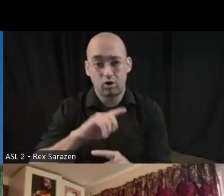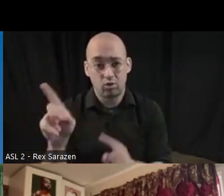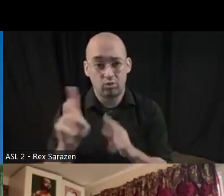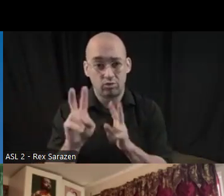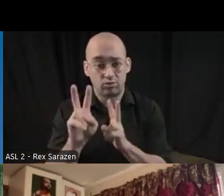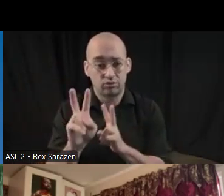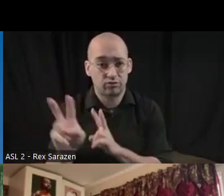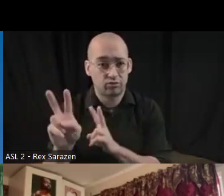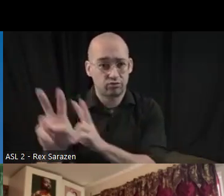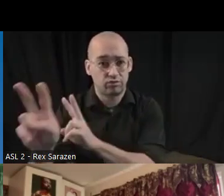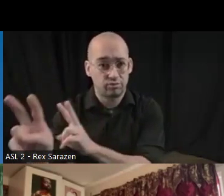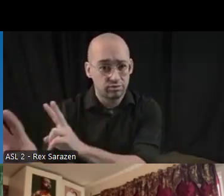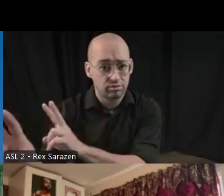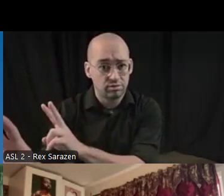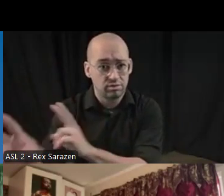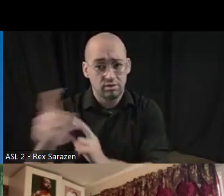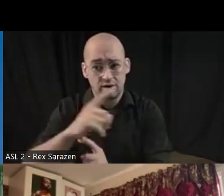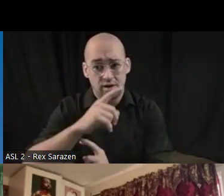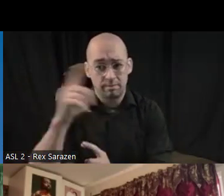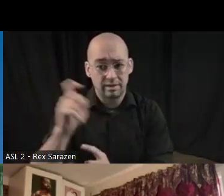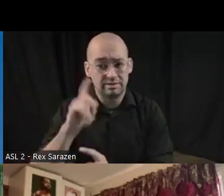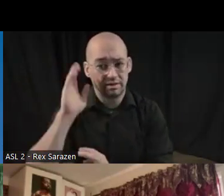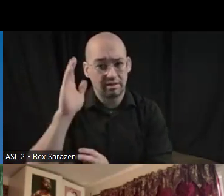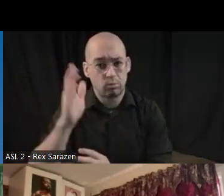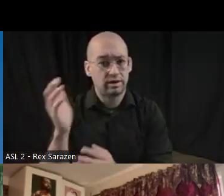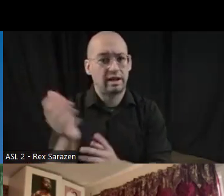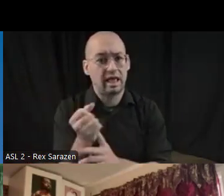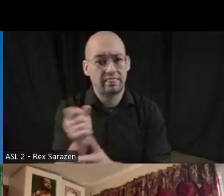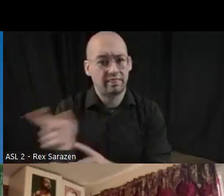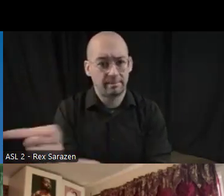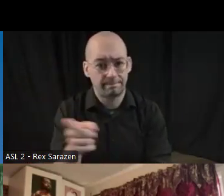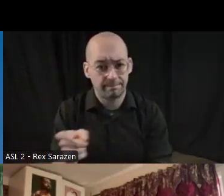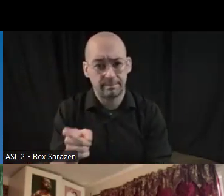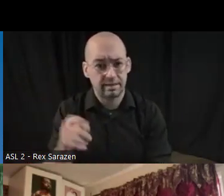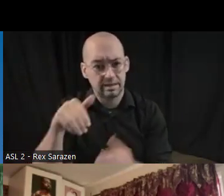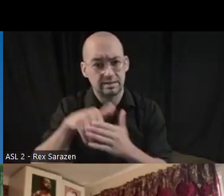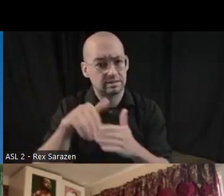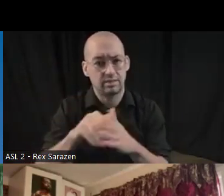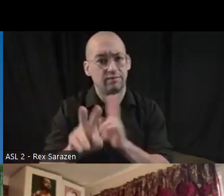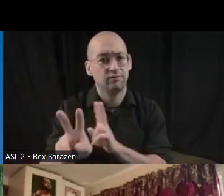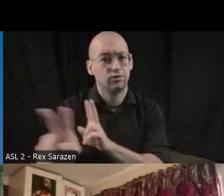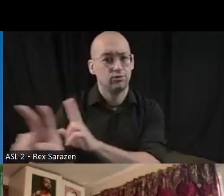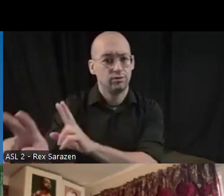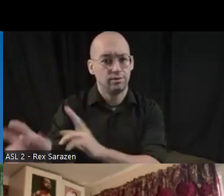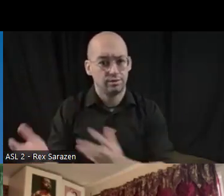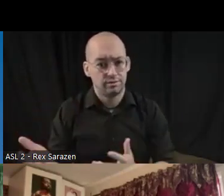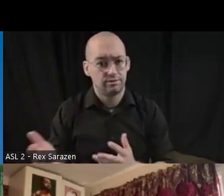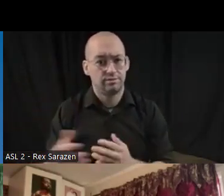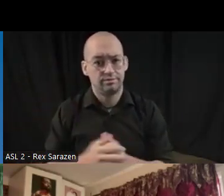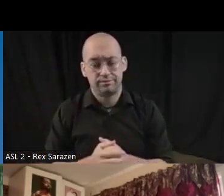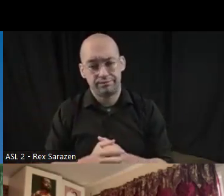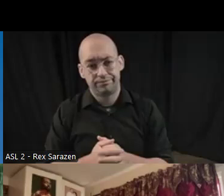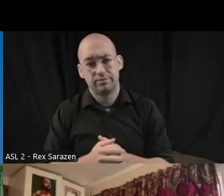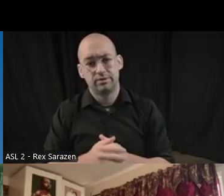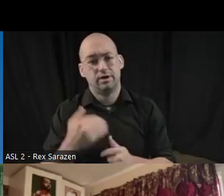a time to get people to come out and then they would be snatched up. And we had it at the LGBTQ center, so it's with security